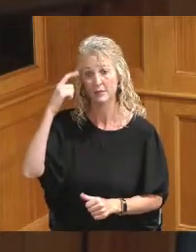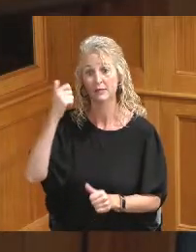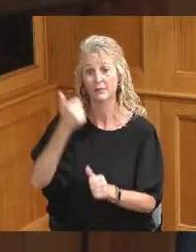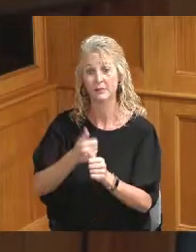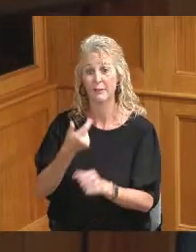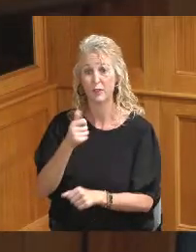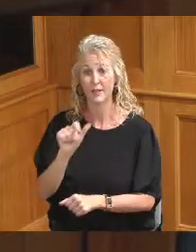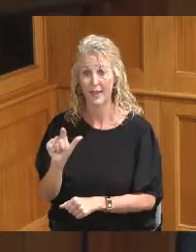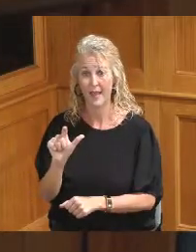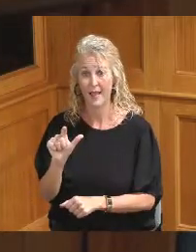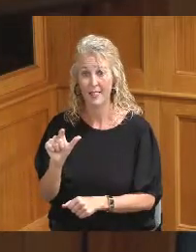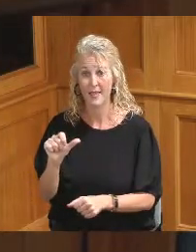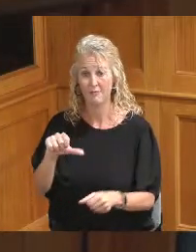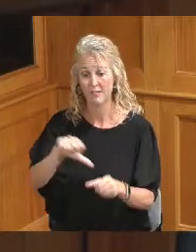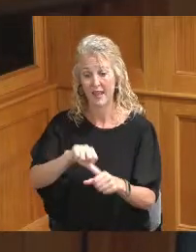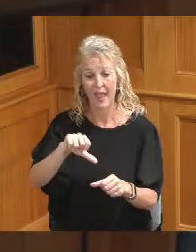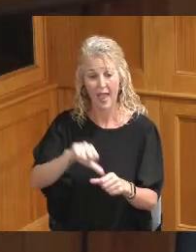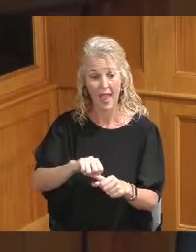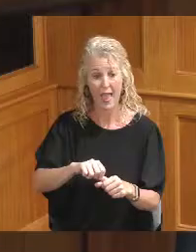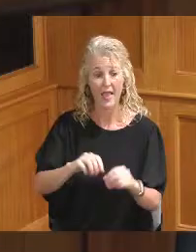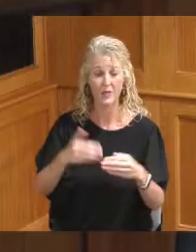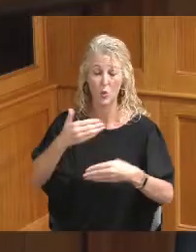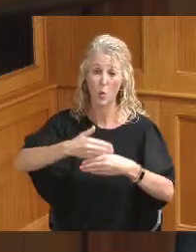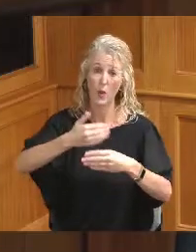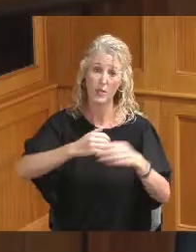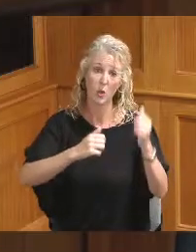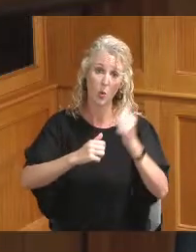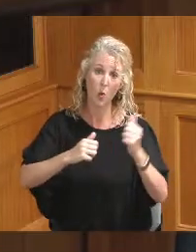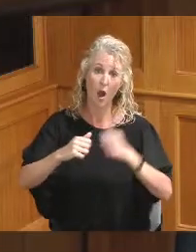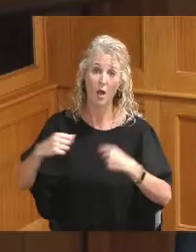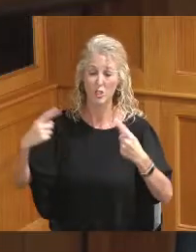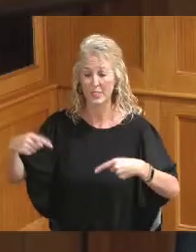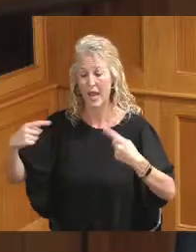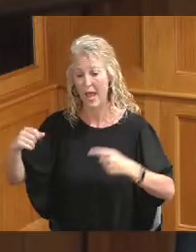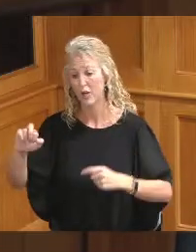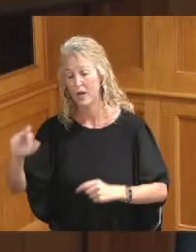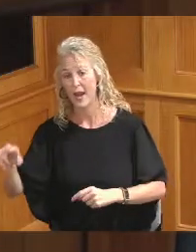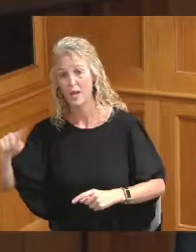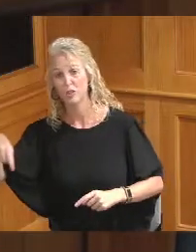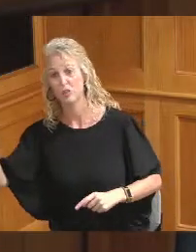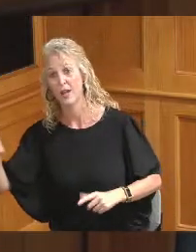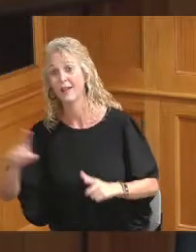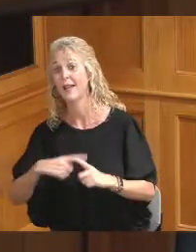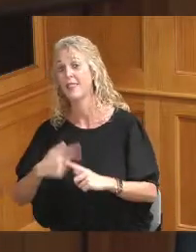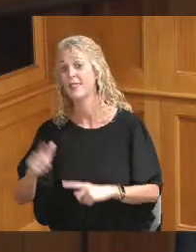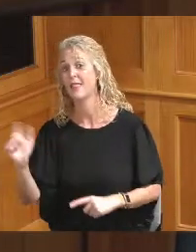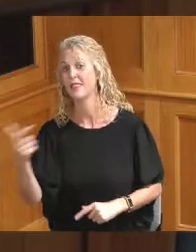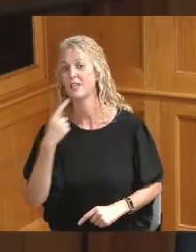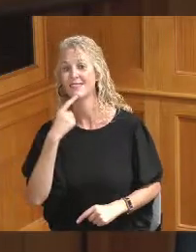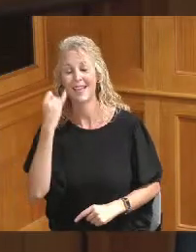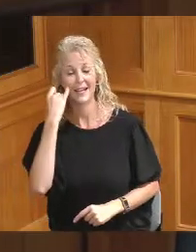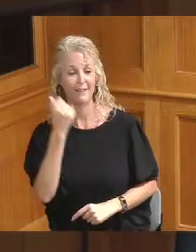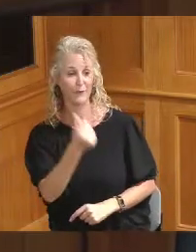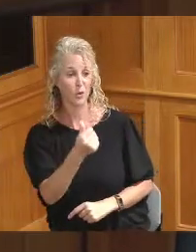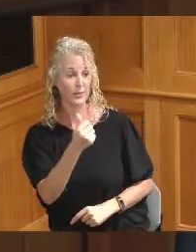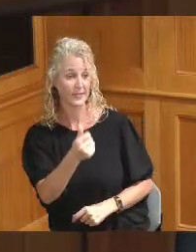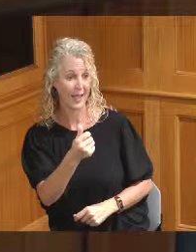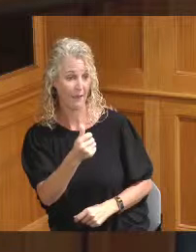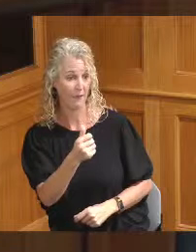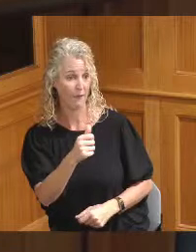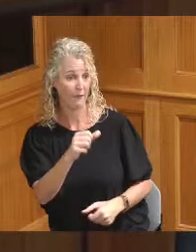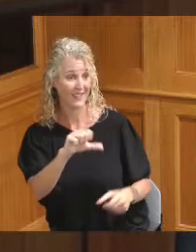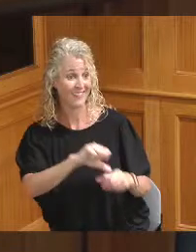wash the windows and they would come out and check your air and your tires, and they told us, hey, if we just pump your own